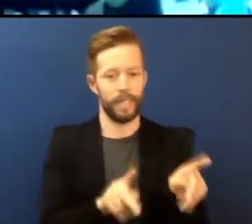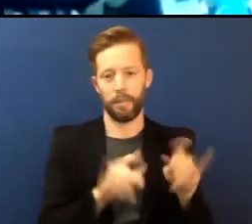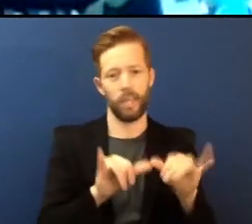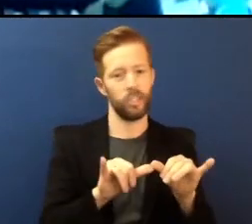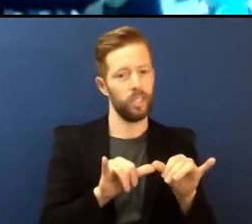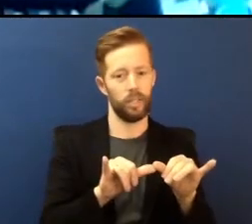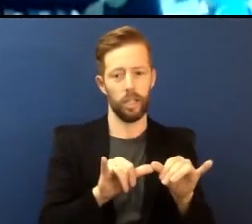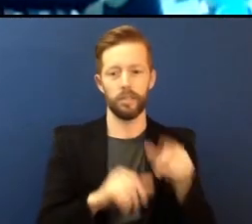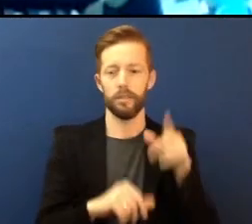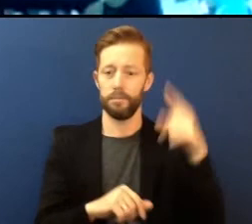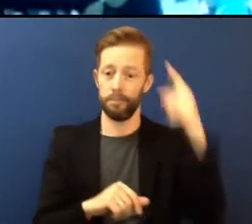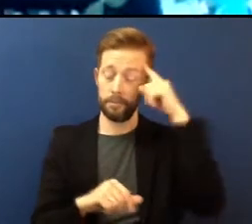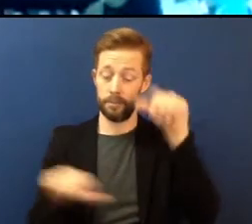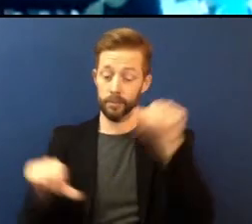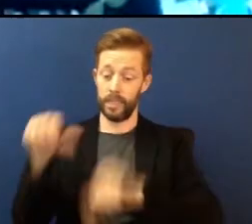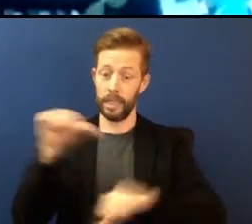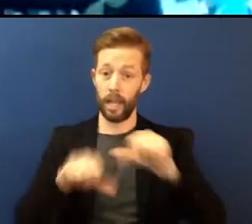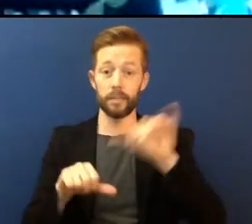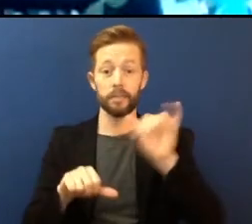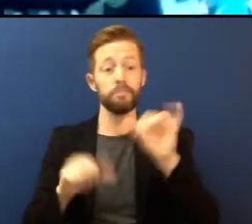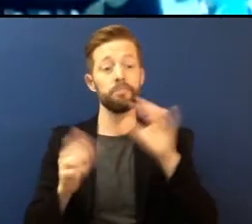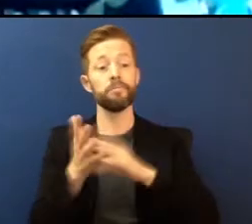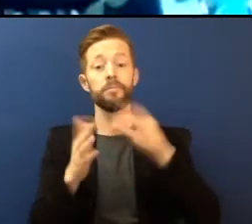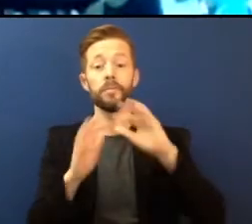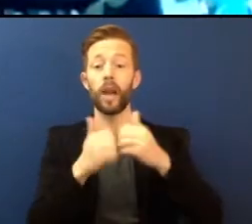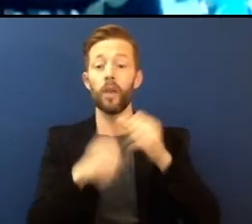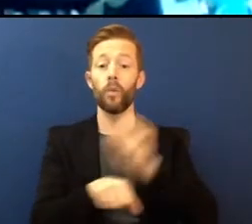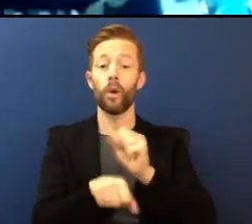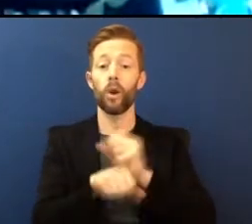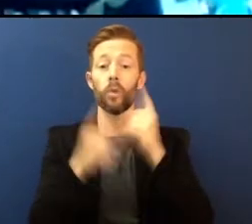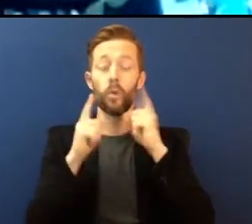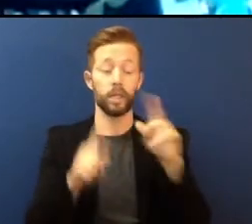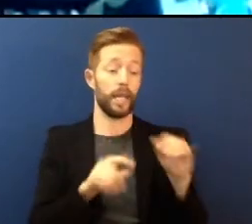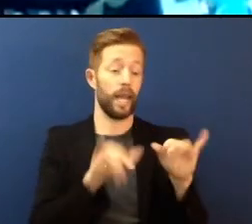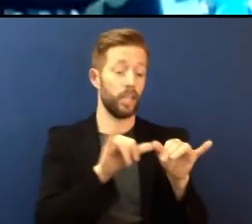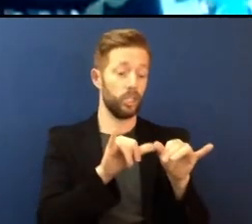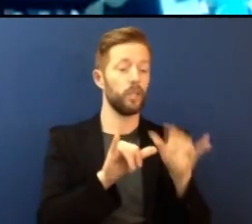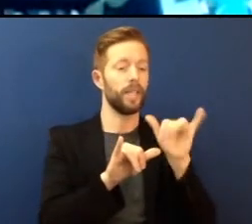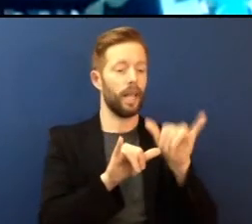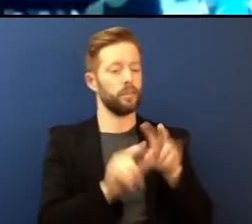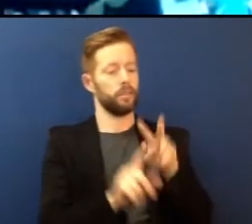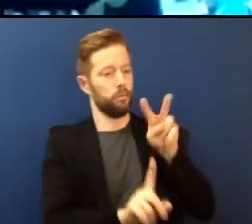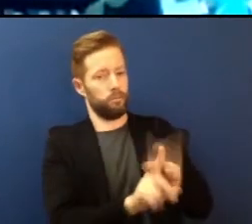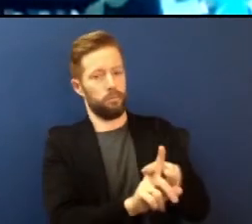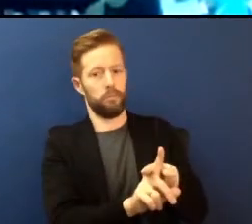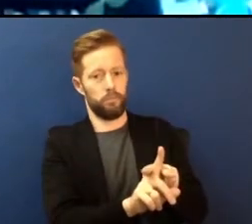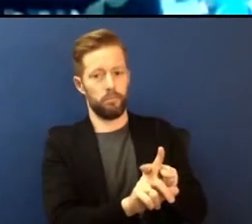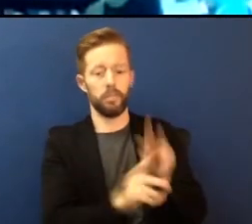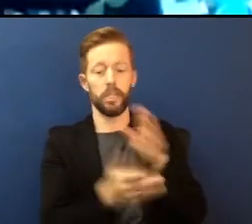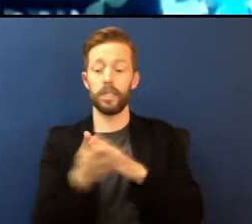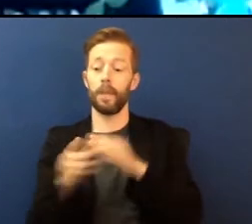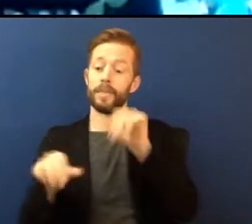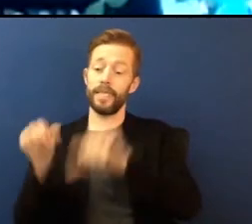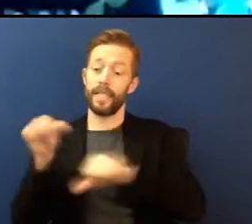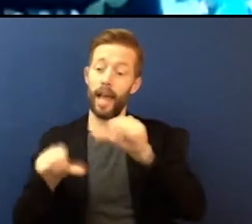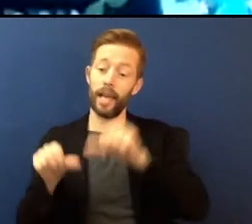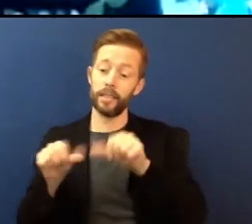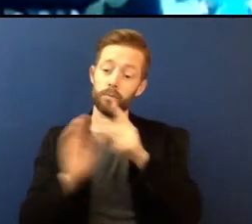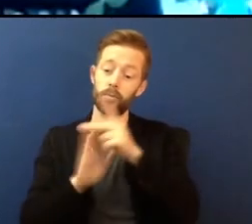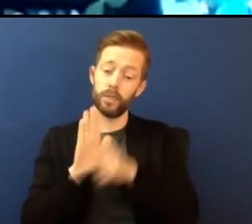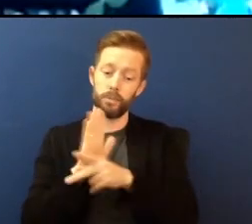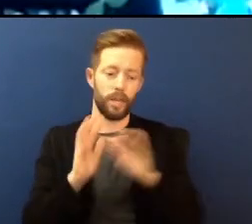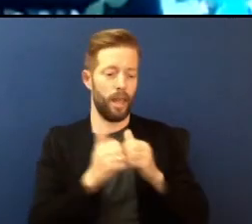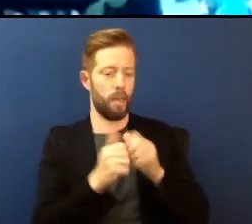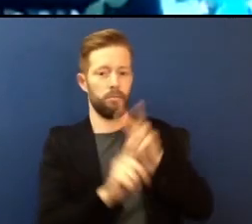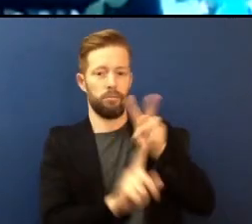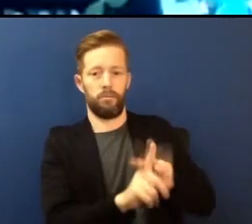same thing as engineering. You kind of think about science as basically learning how the world works, and engineering is the application of some of